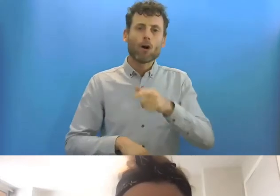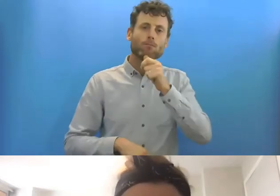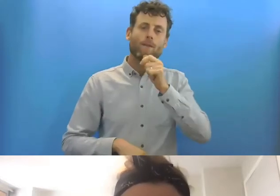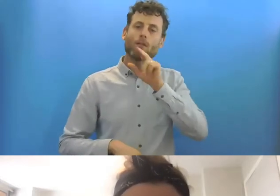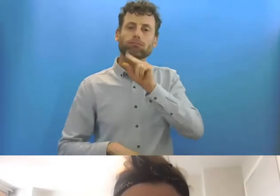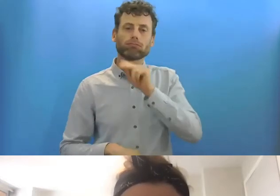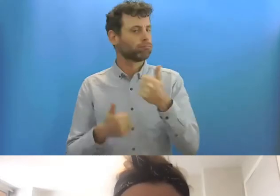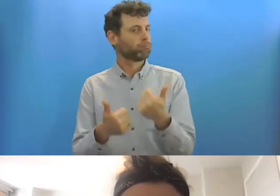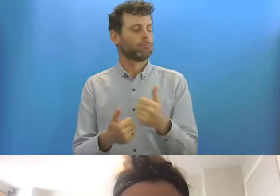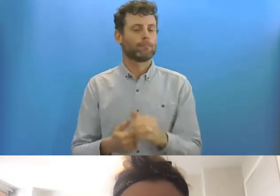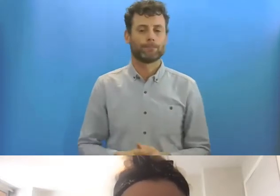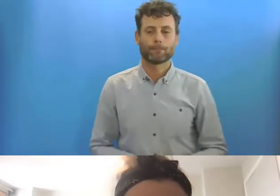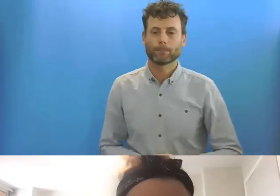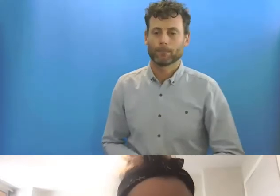suitable.